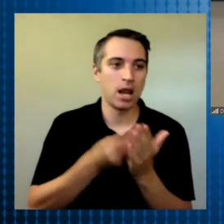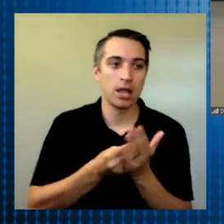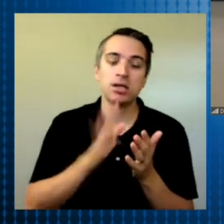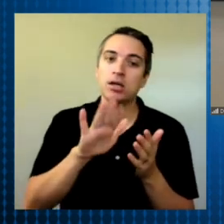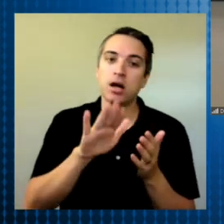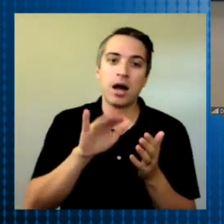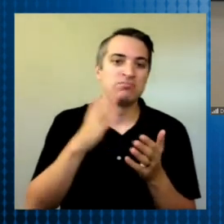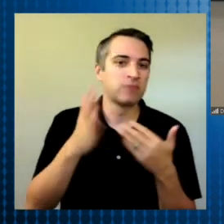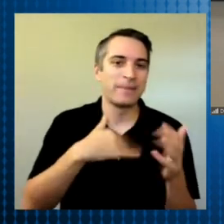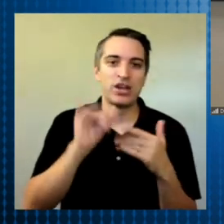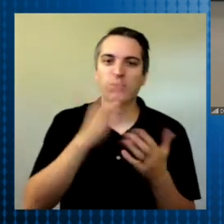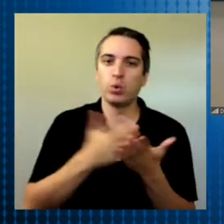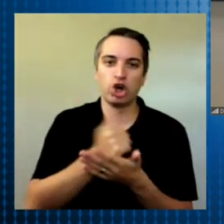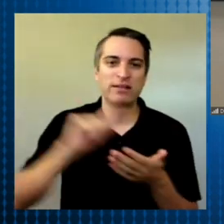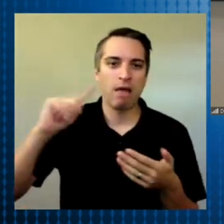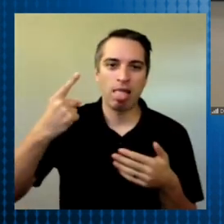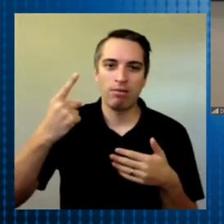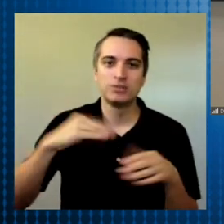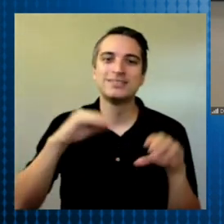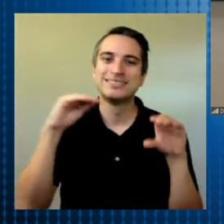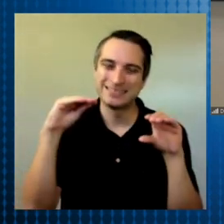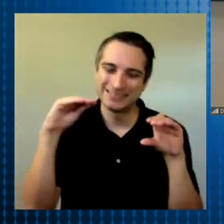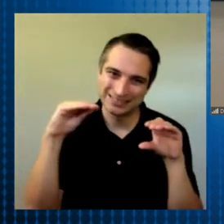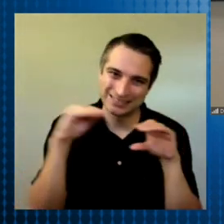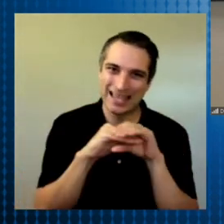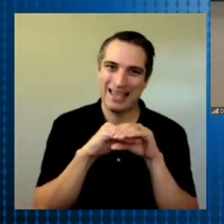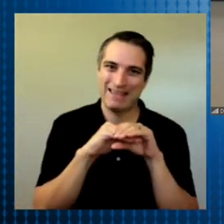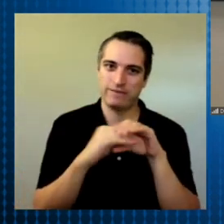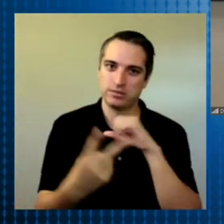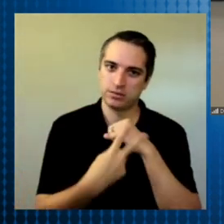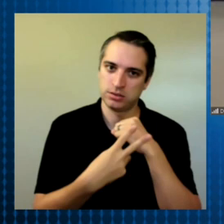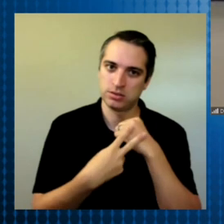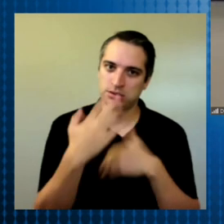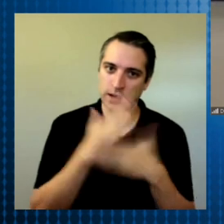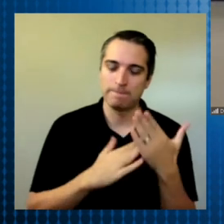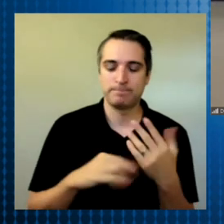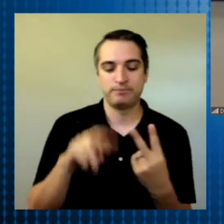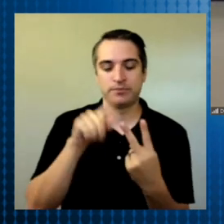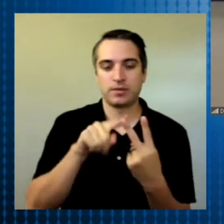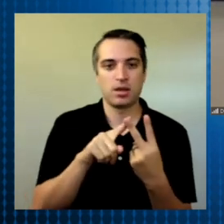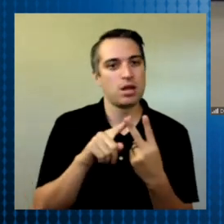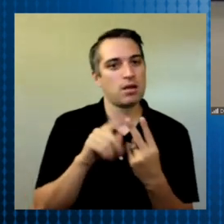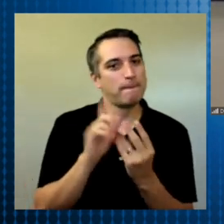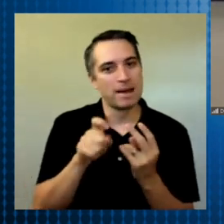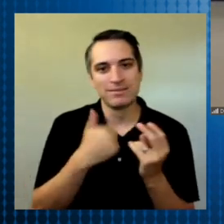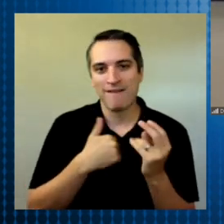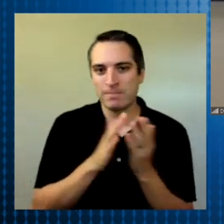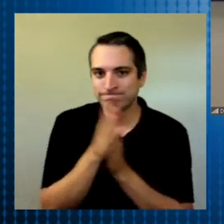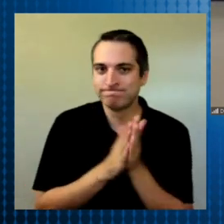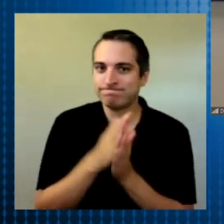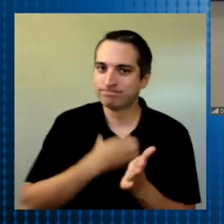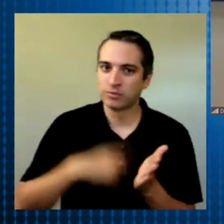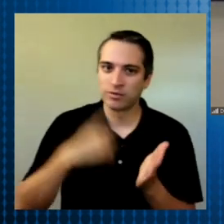a dollar, say something. And the passion for learning and knowledge, and try